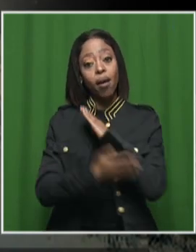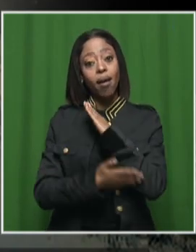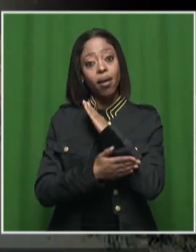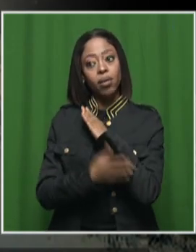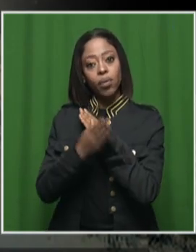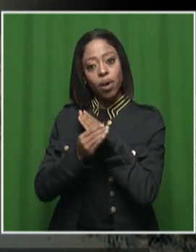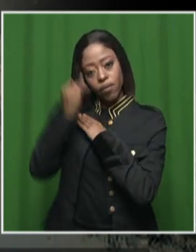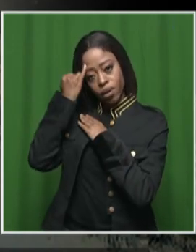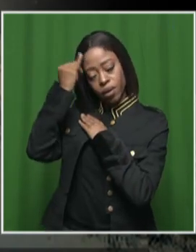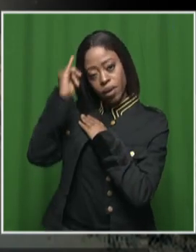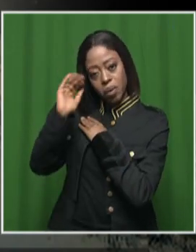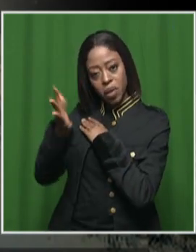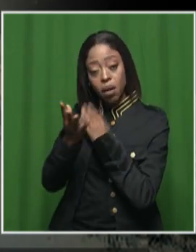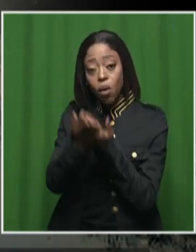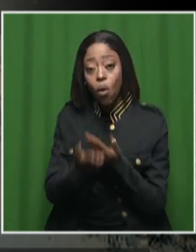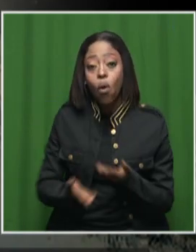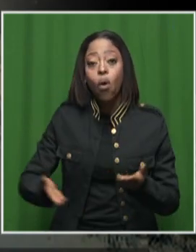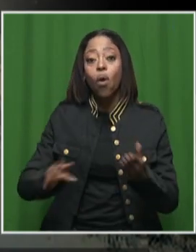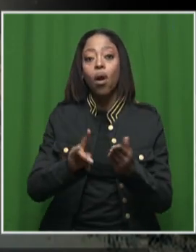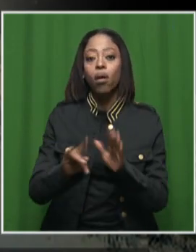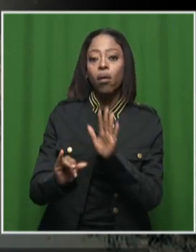idea, and everyone must